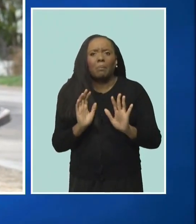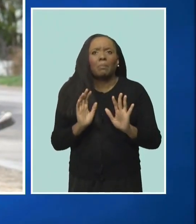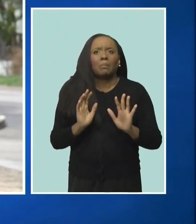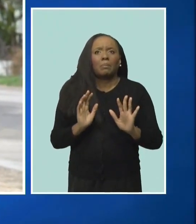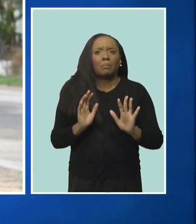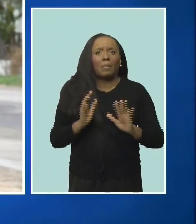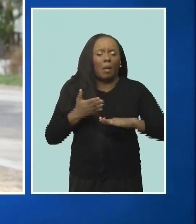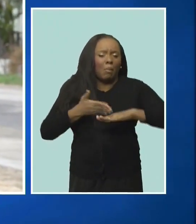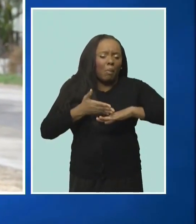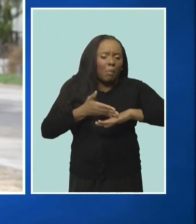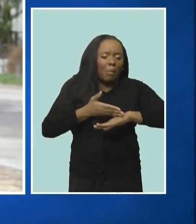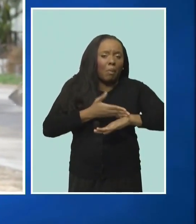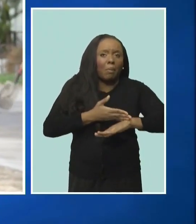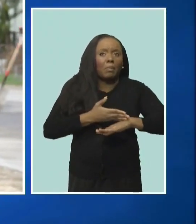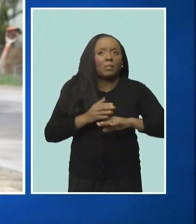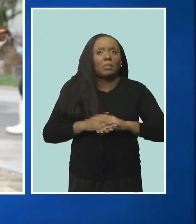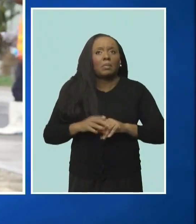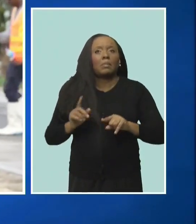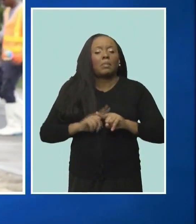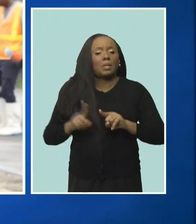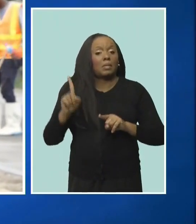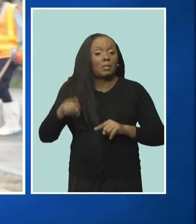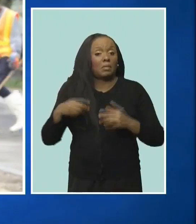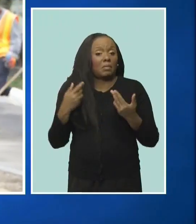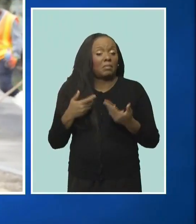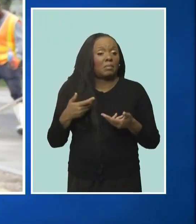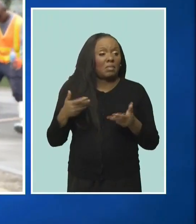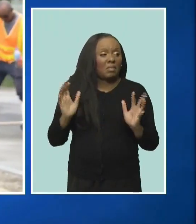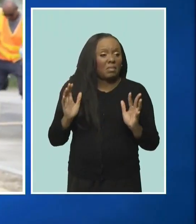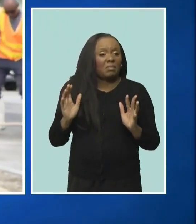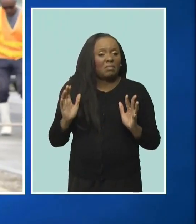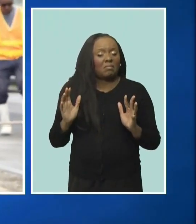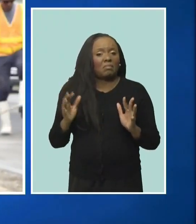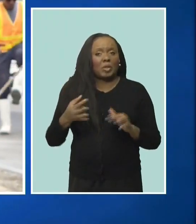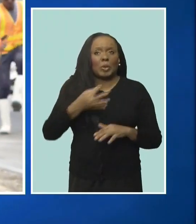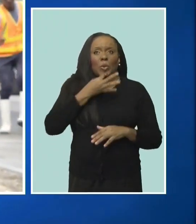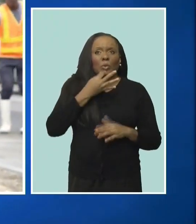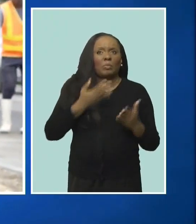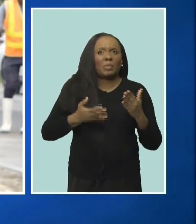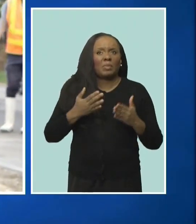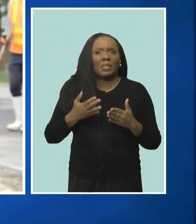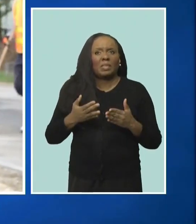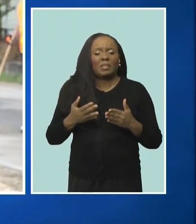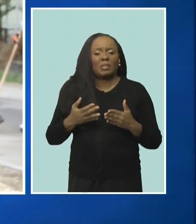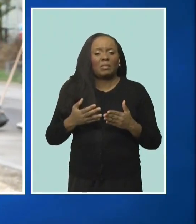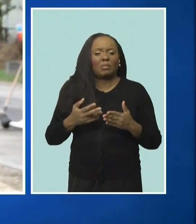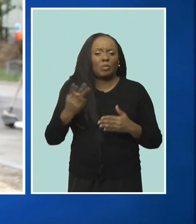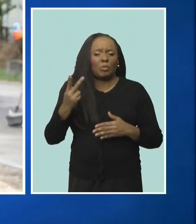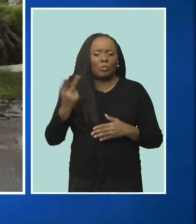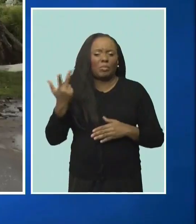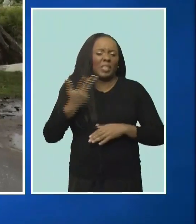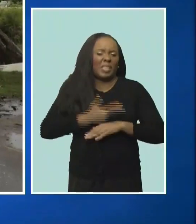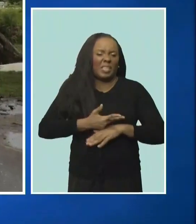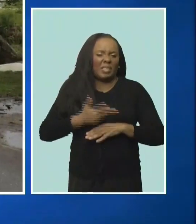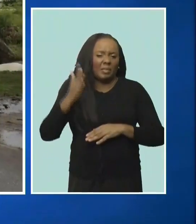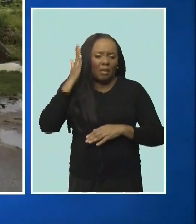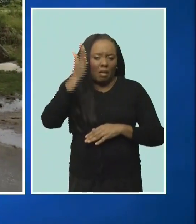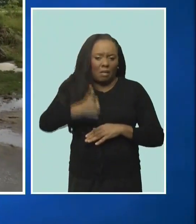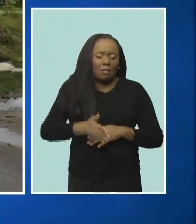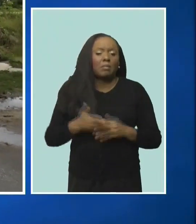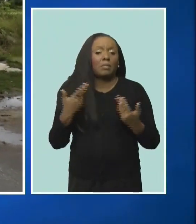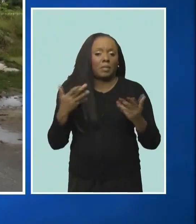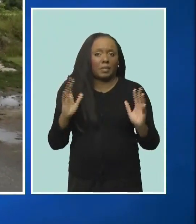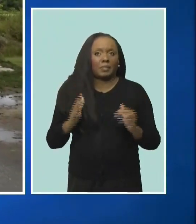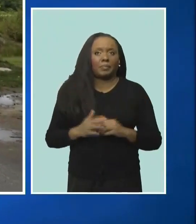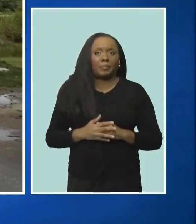rehabilitation section, but those should be completed in no time. I suspect the next 2 to 3 days. Professional Engineering Services